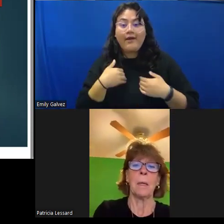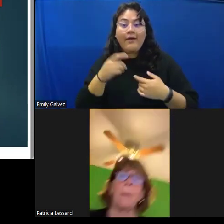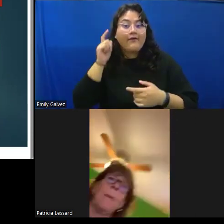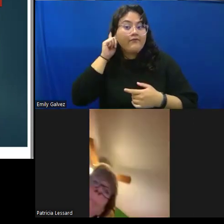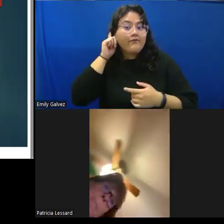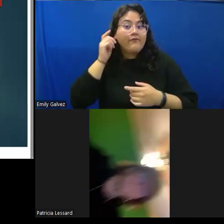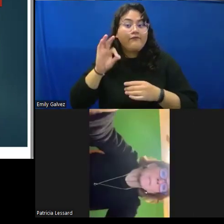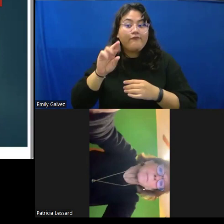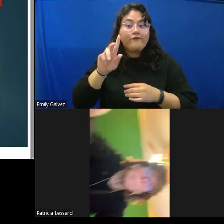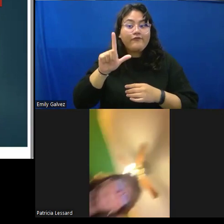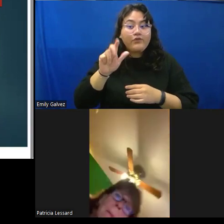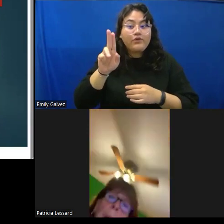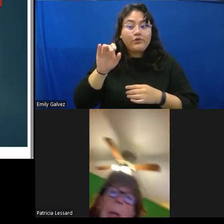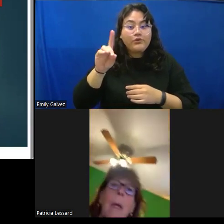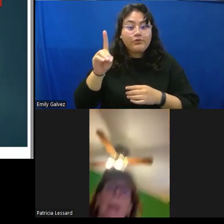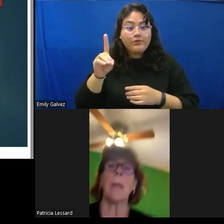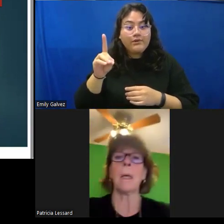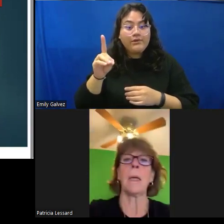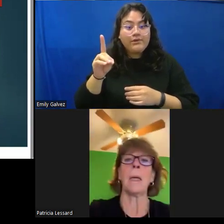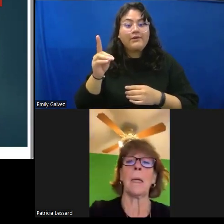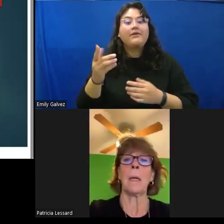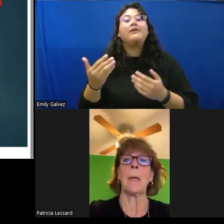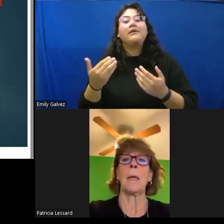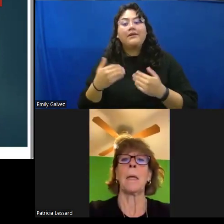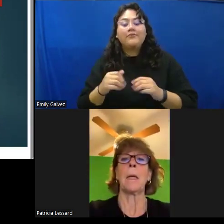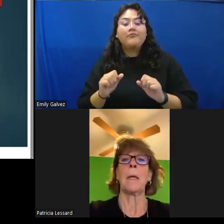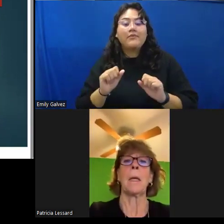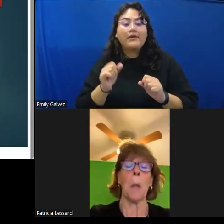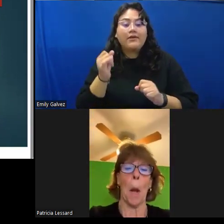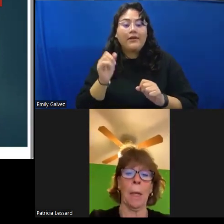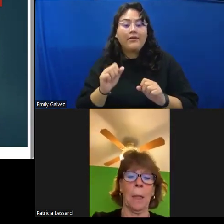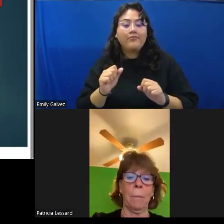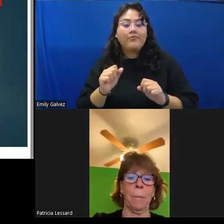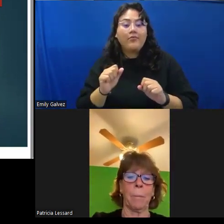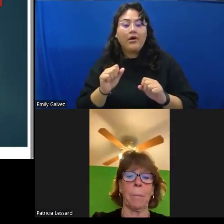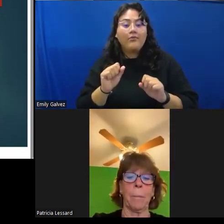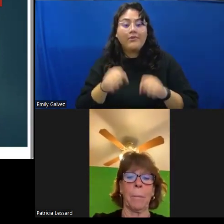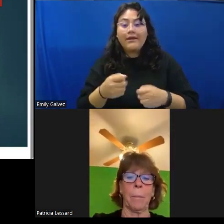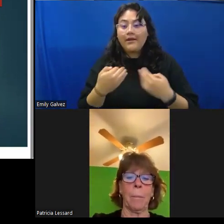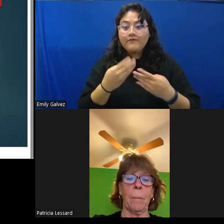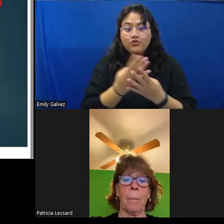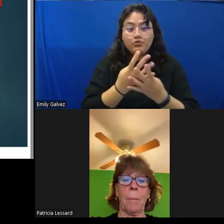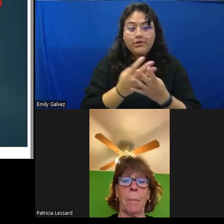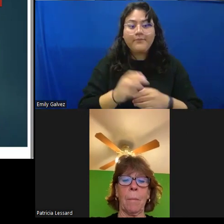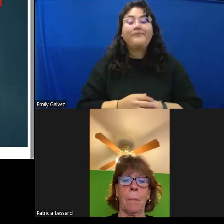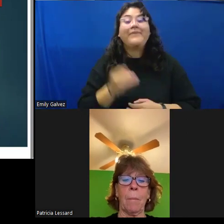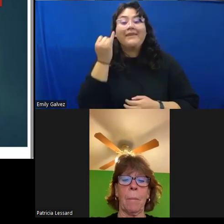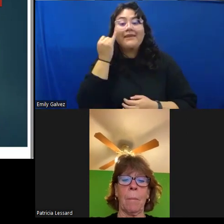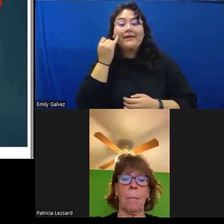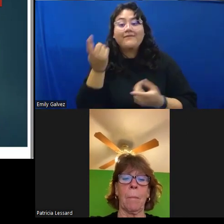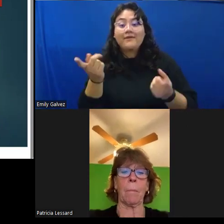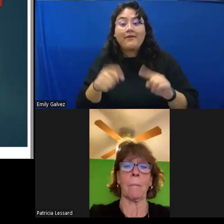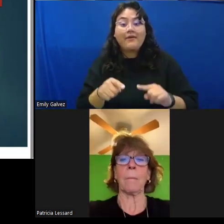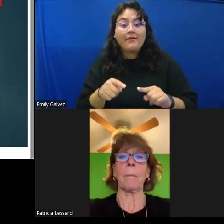that's not causing a temporary situation. Then, if the office has the ability to actually do hearing screening in the